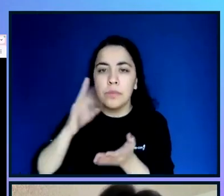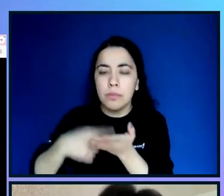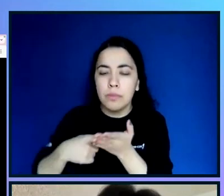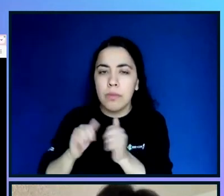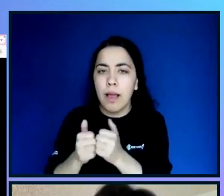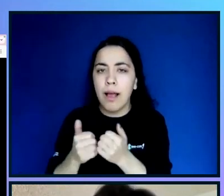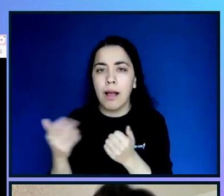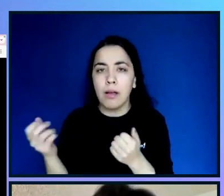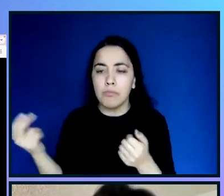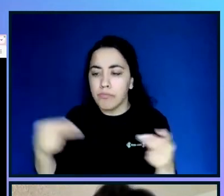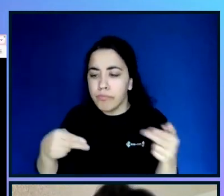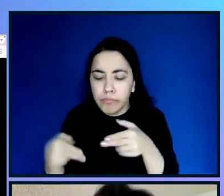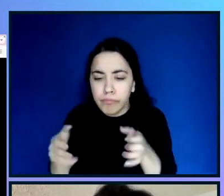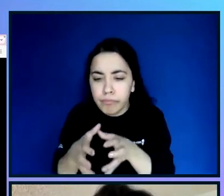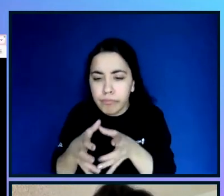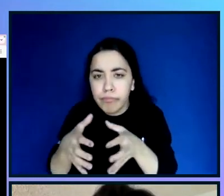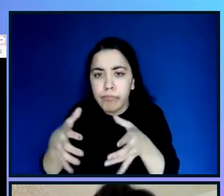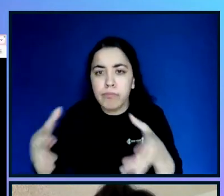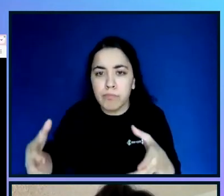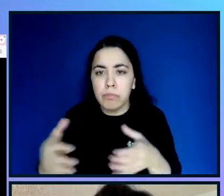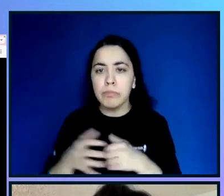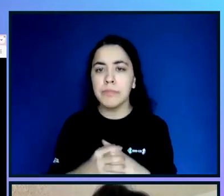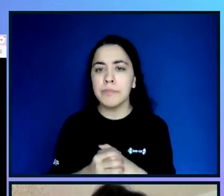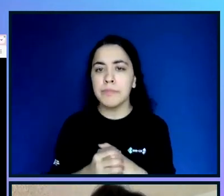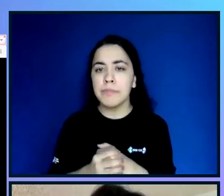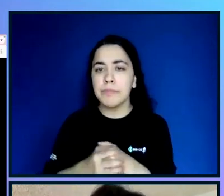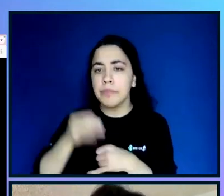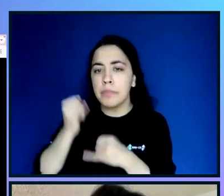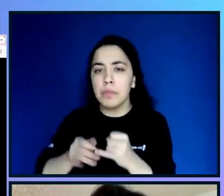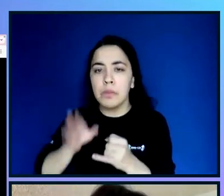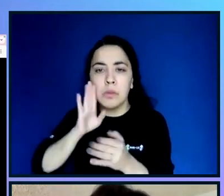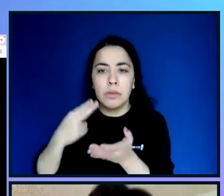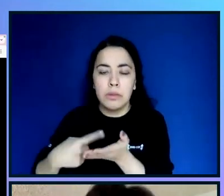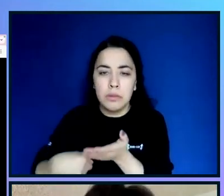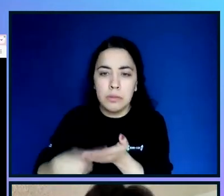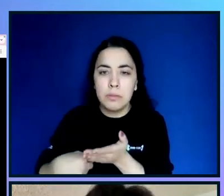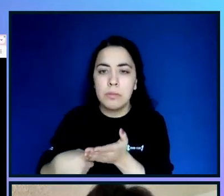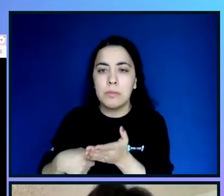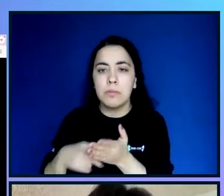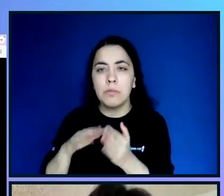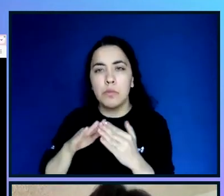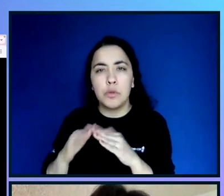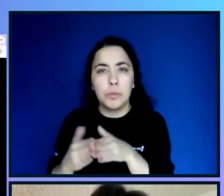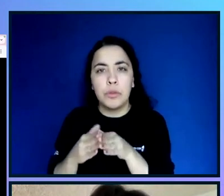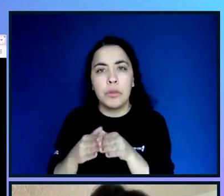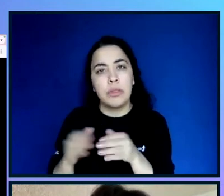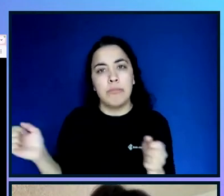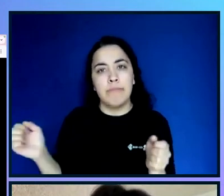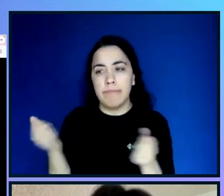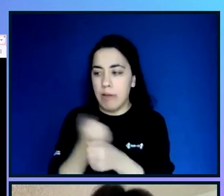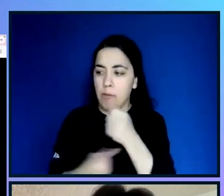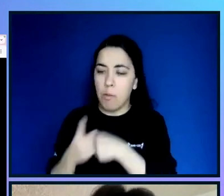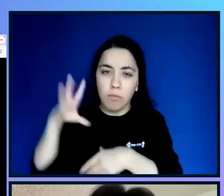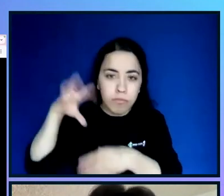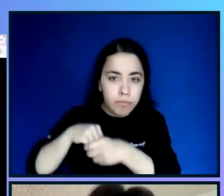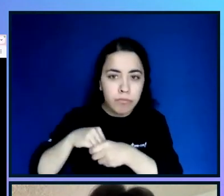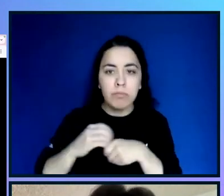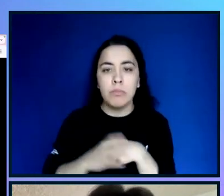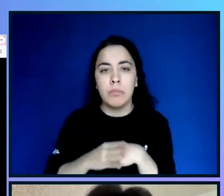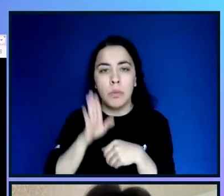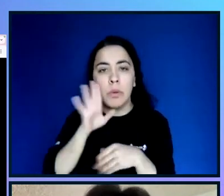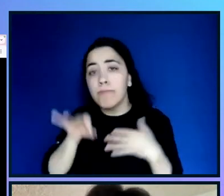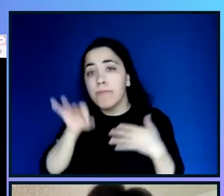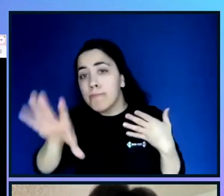in our companion planting. Lastly, we'll talk about how we made a community garden. We'll leave you with some takeaways and